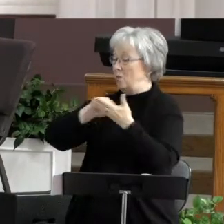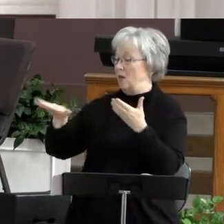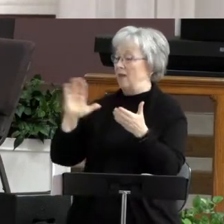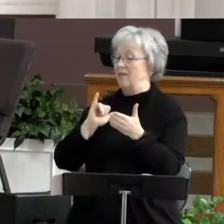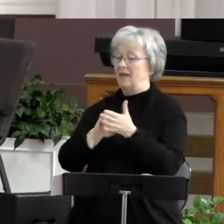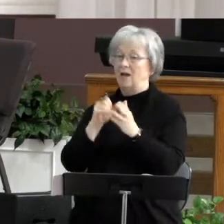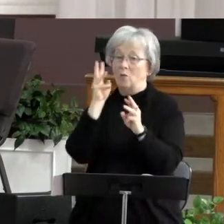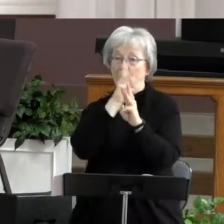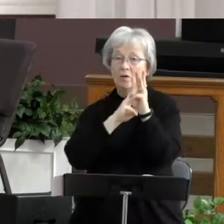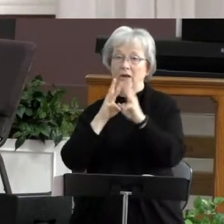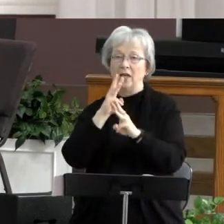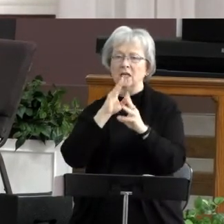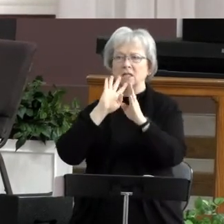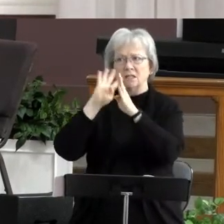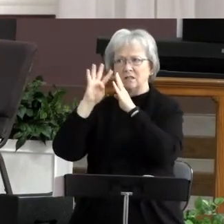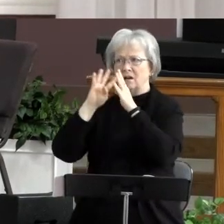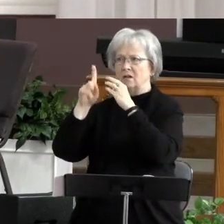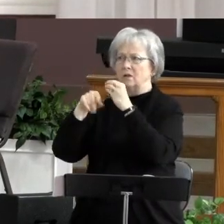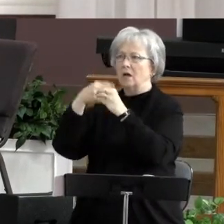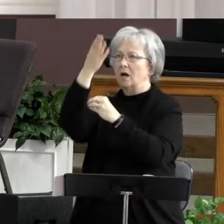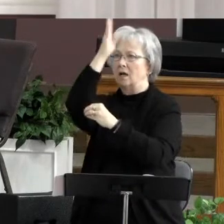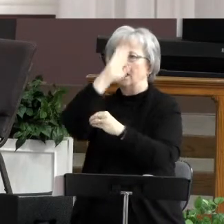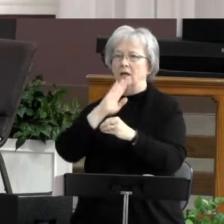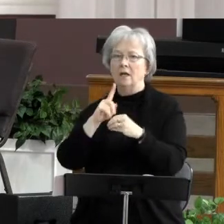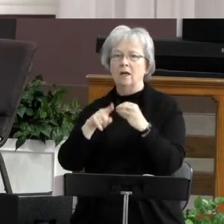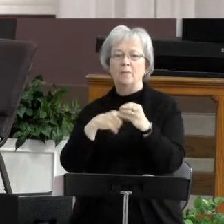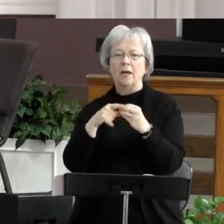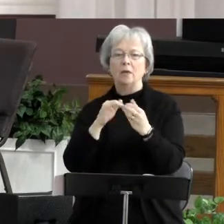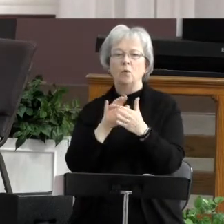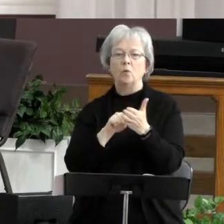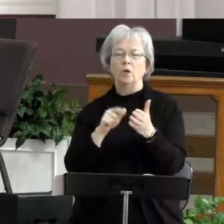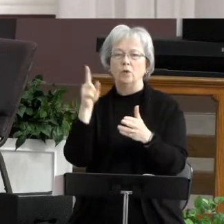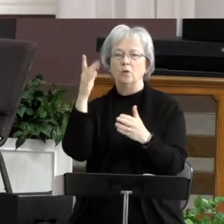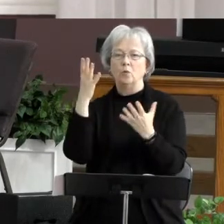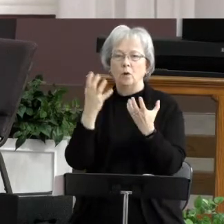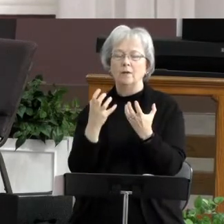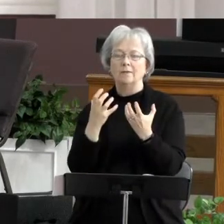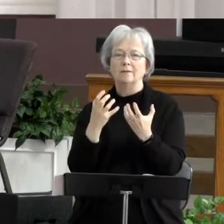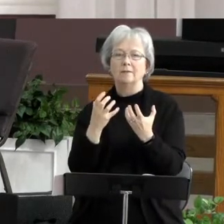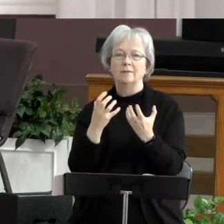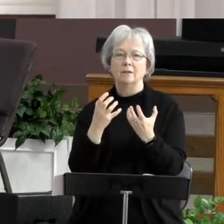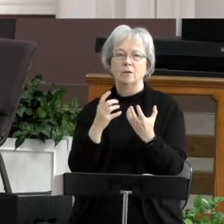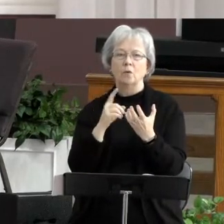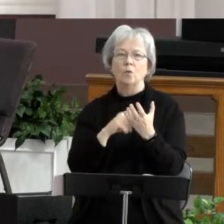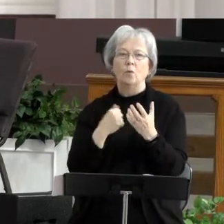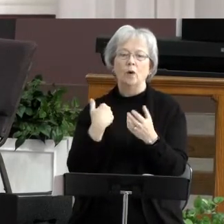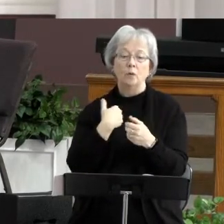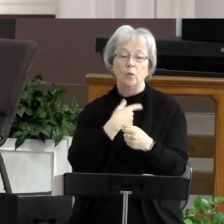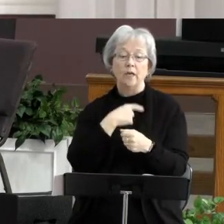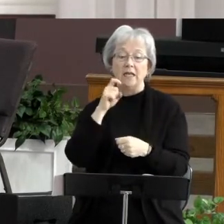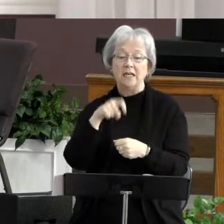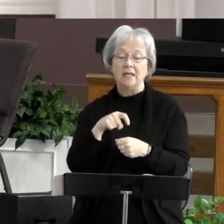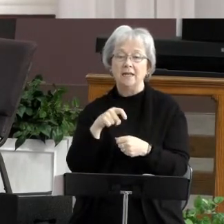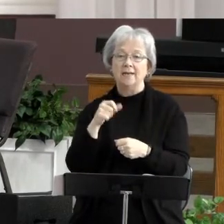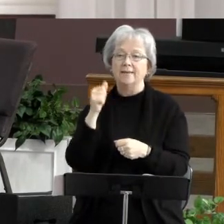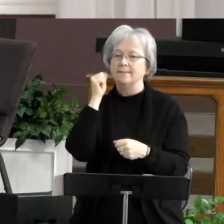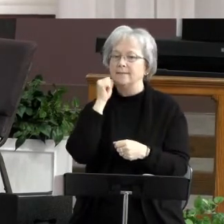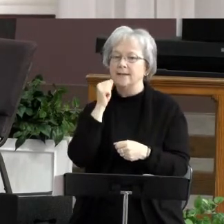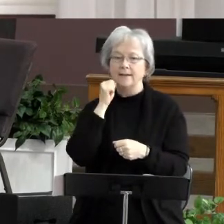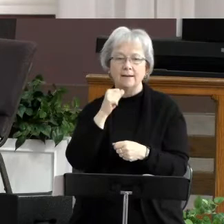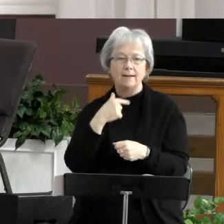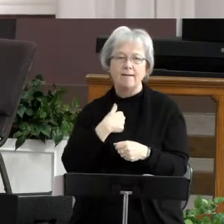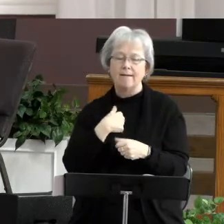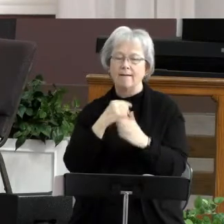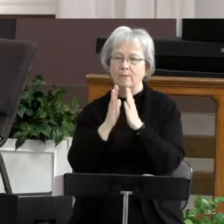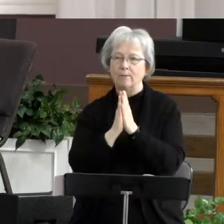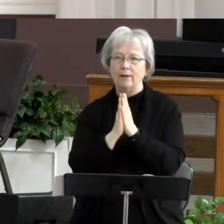God about what you want. Talk to God about what we need. Daily I am praying that God